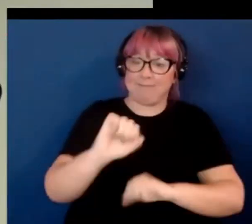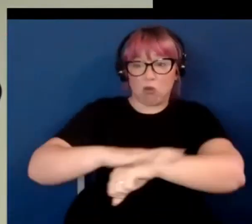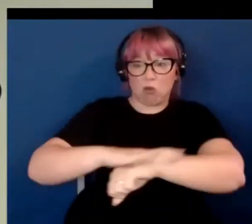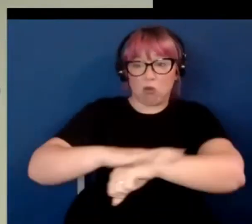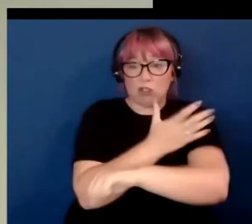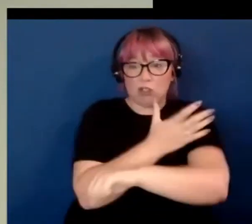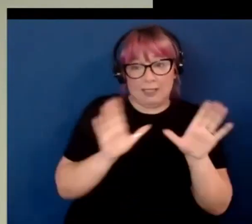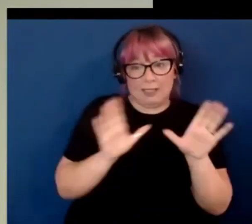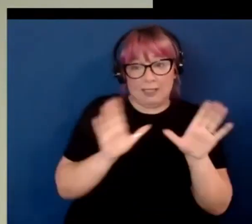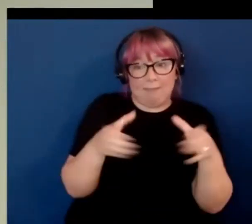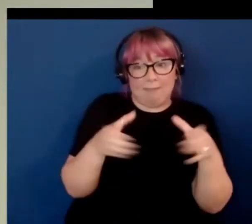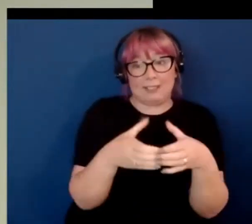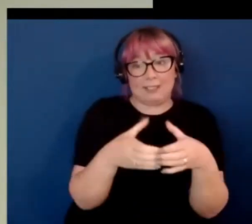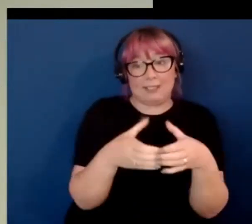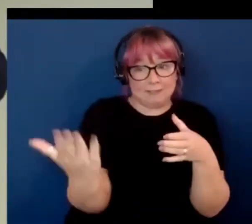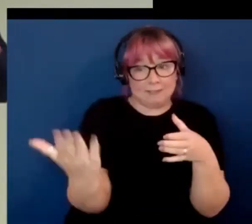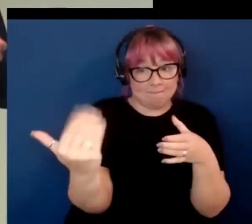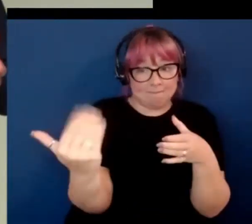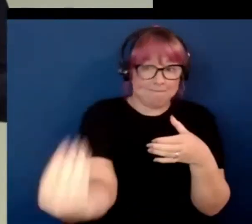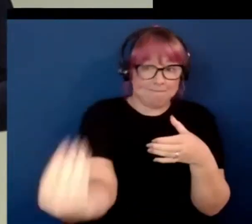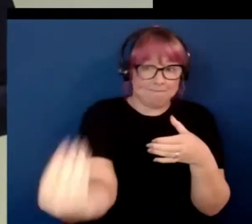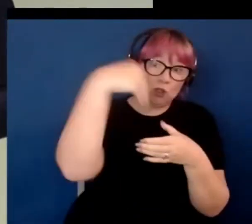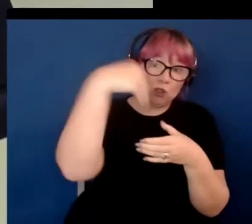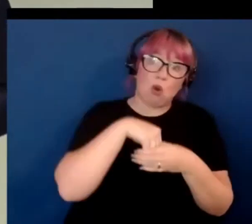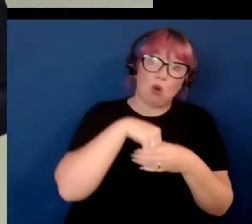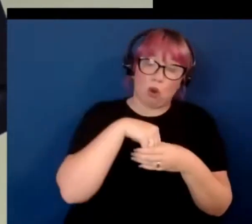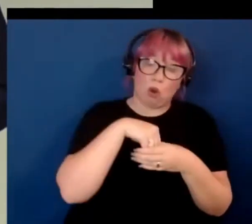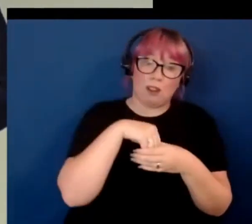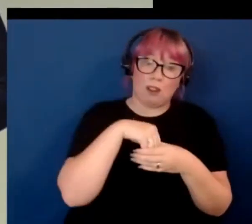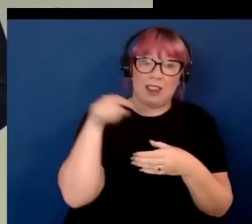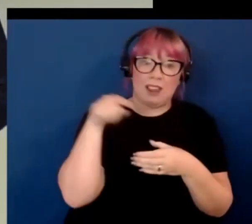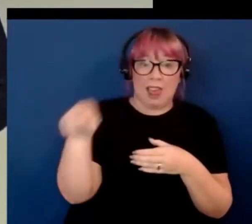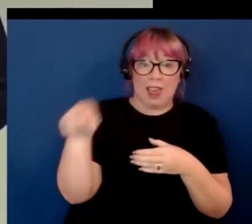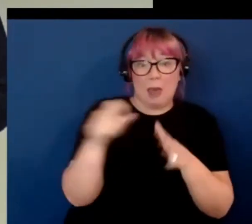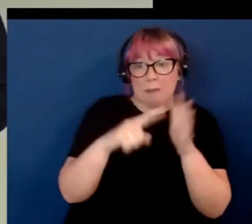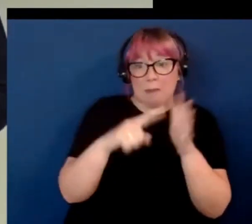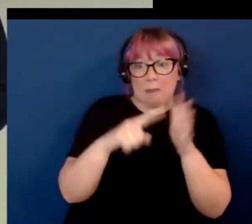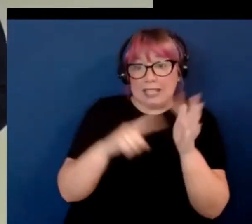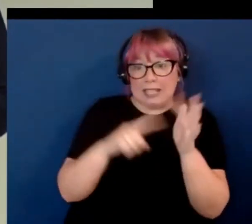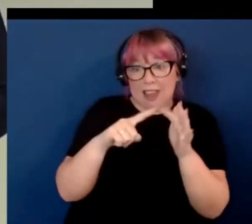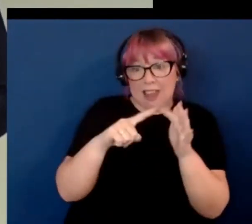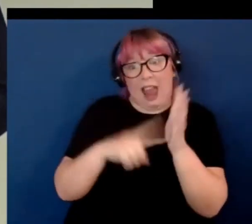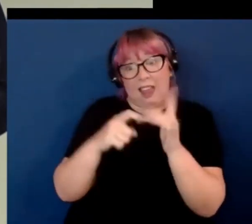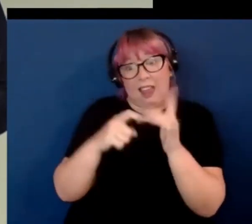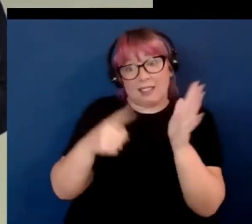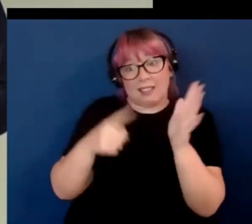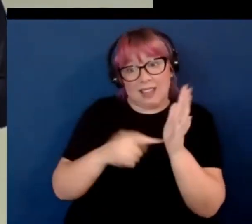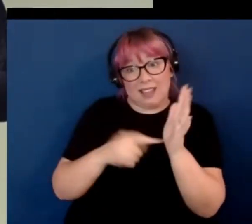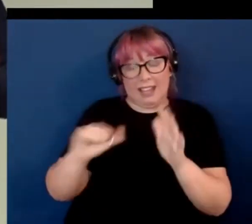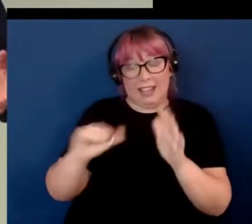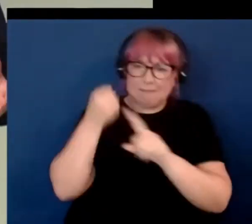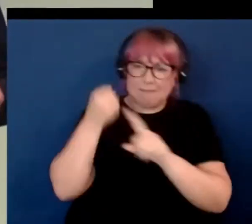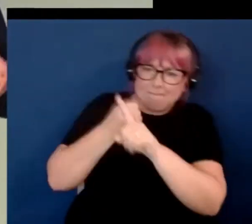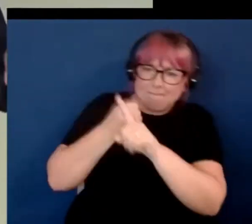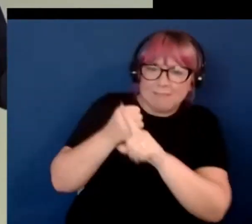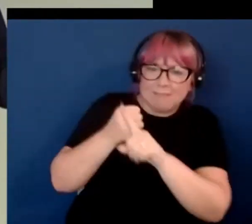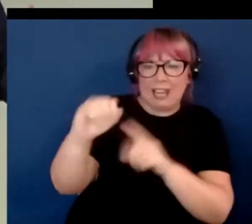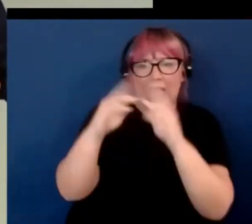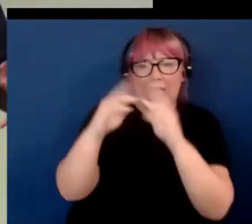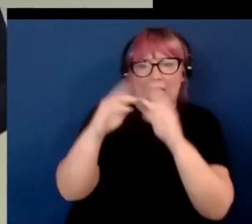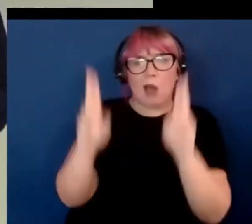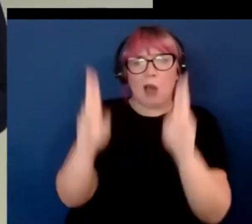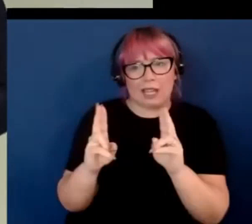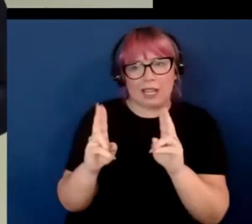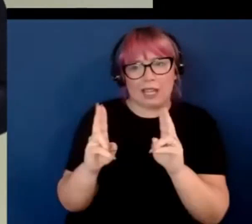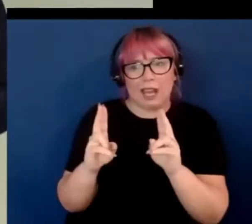us. Like Councillor Pete Elliott standing up for justice on his Lambeth estate, we are on your side. Like lesbians and gays teaming up with